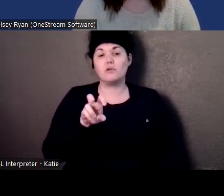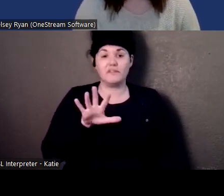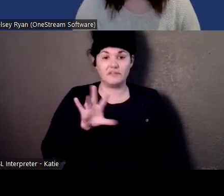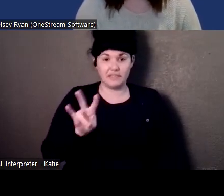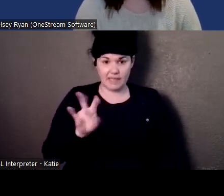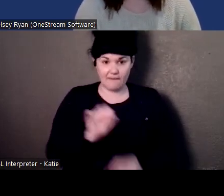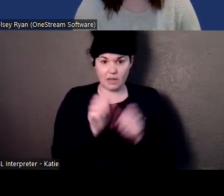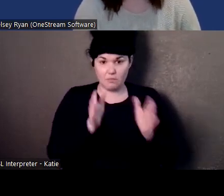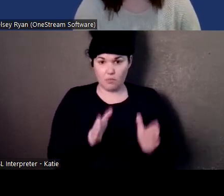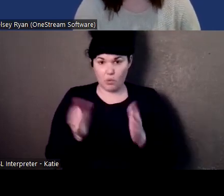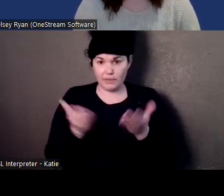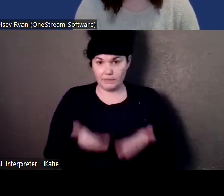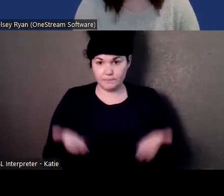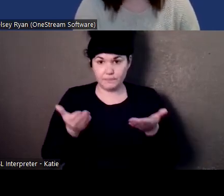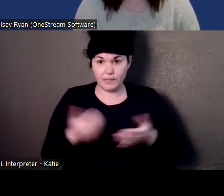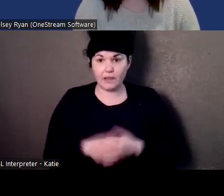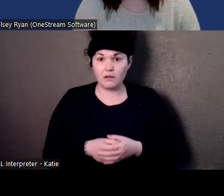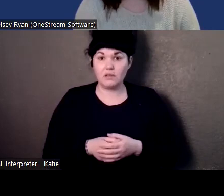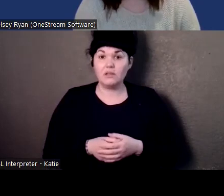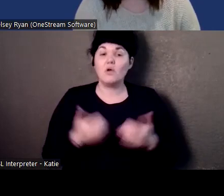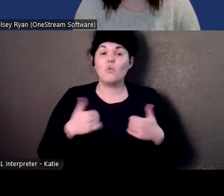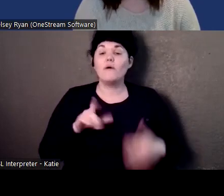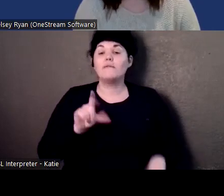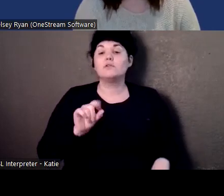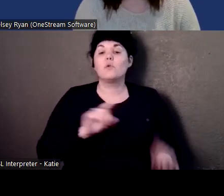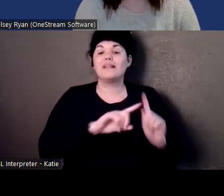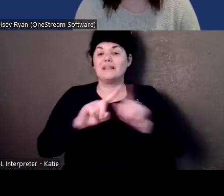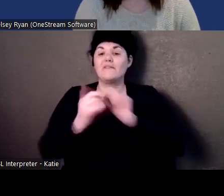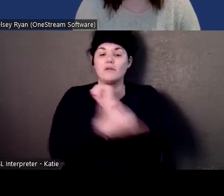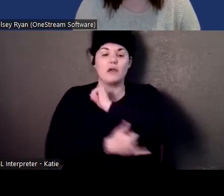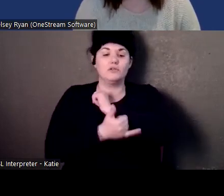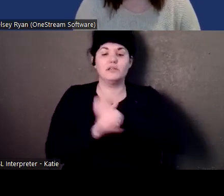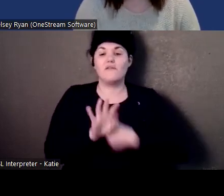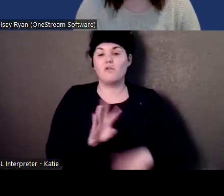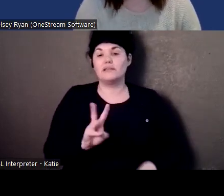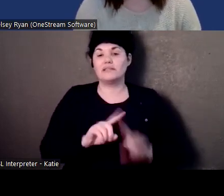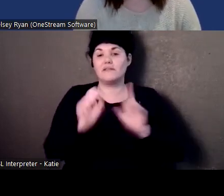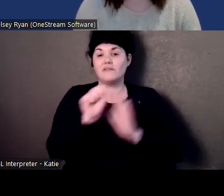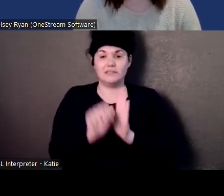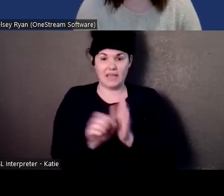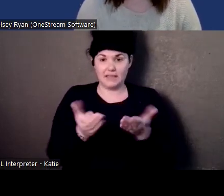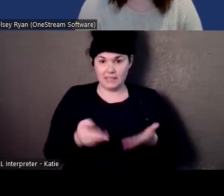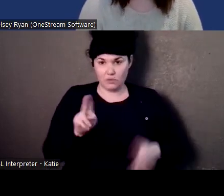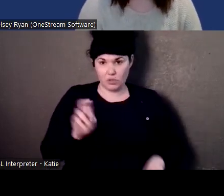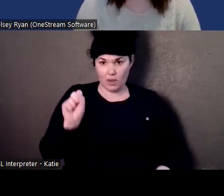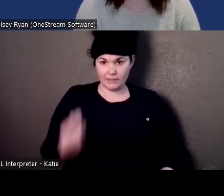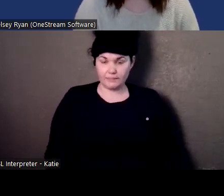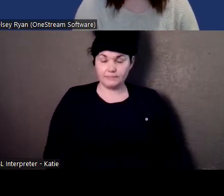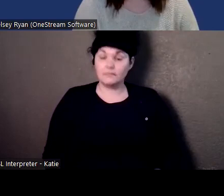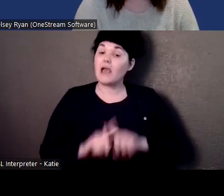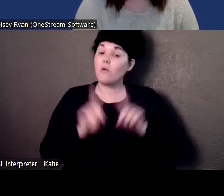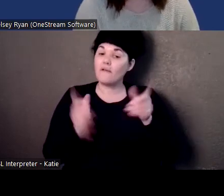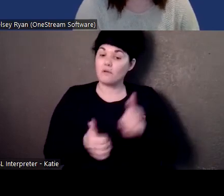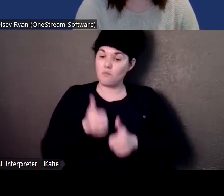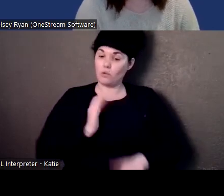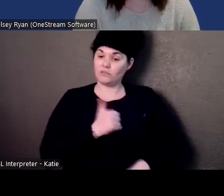at OneStream, spread throughout 20 different countries in 46 different states here in the US. However, majority of our